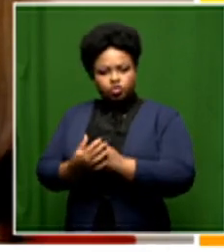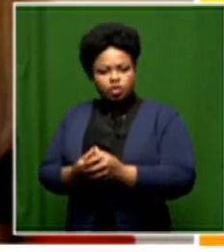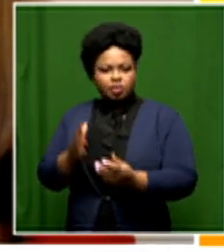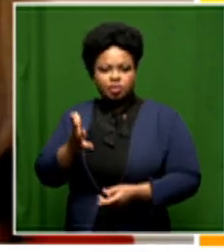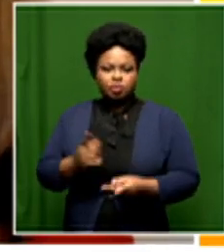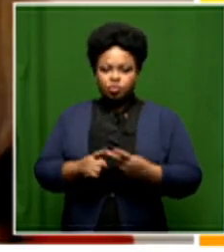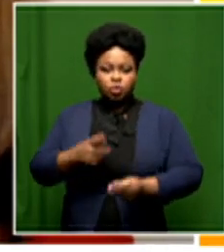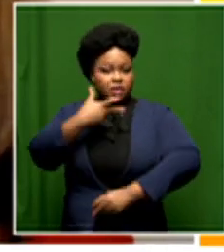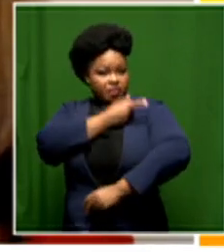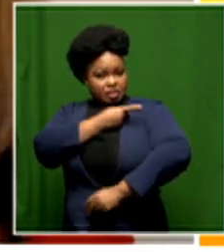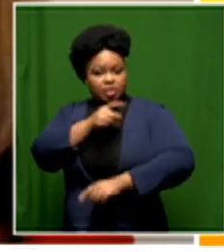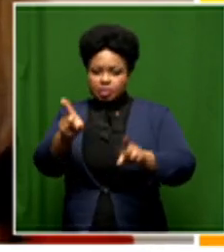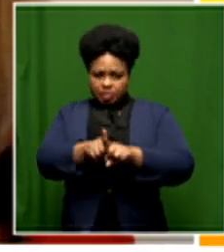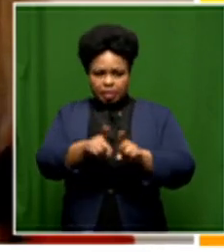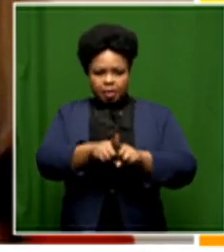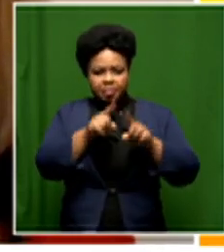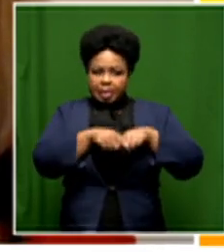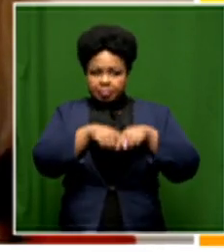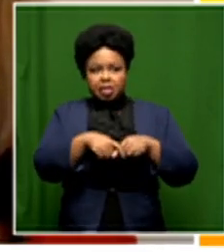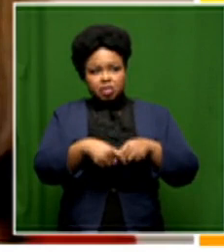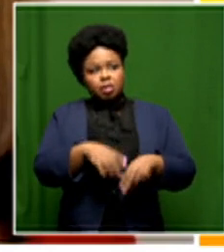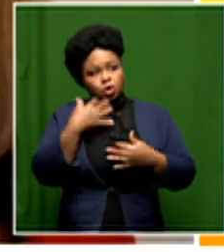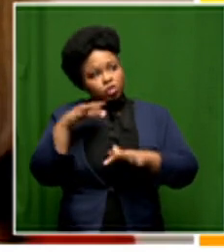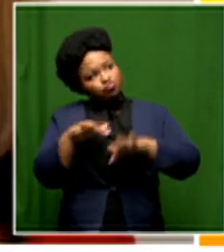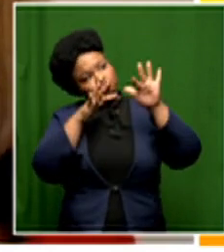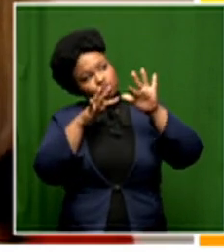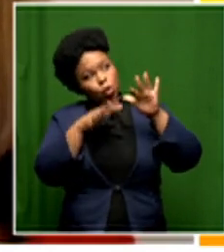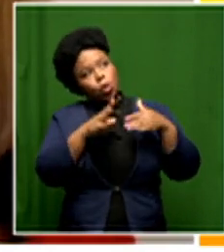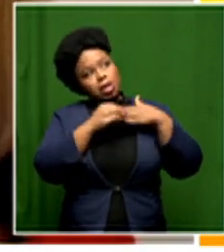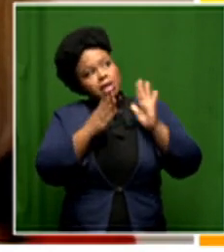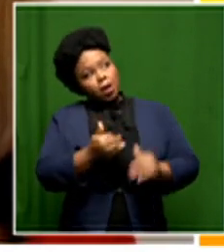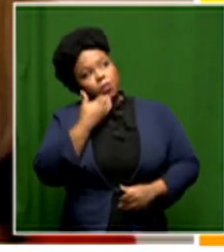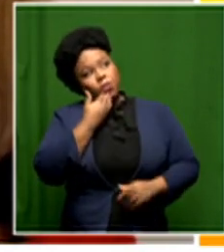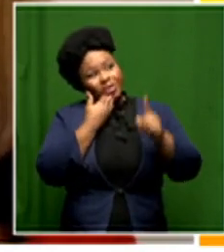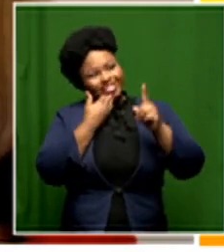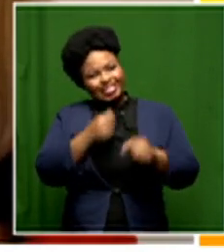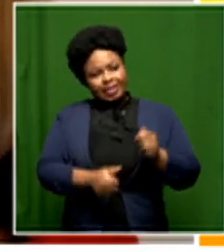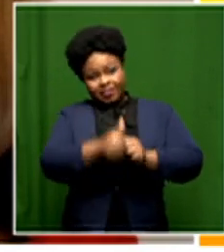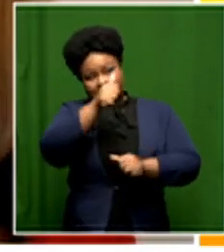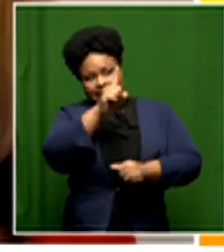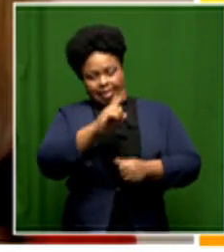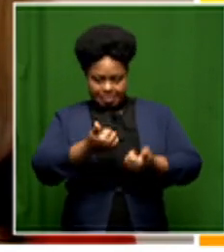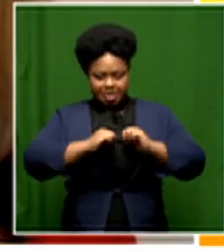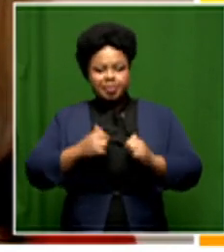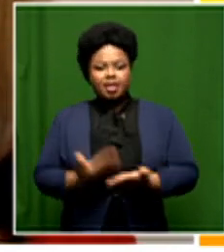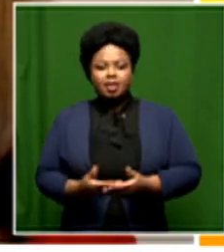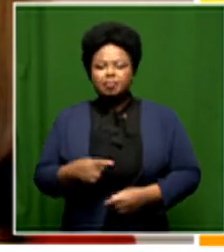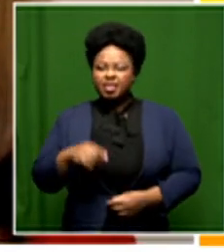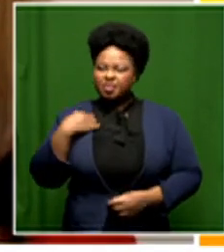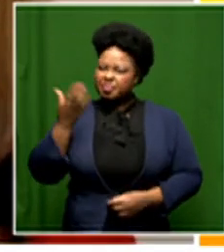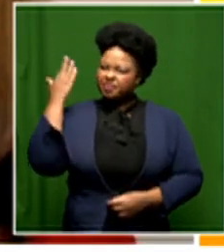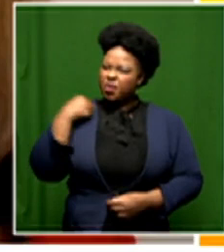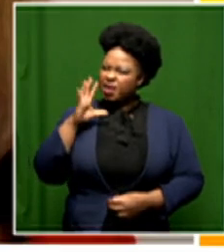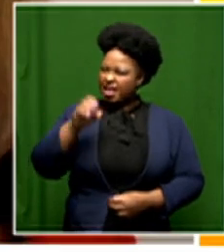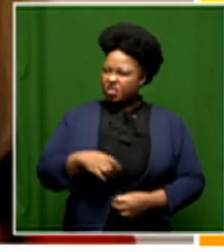to getting a vaccine, that's also quite important to see who's first in line to take this. And I know we ran a poll about, do you